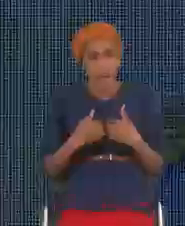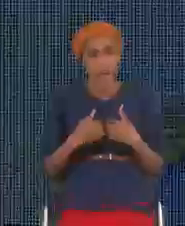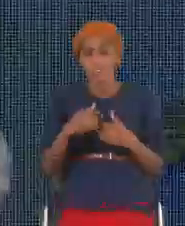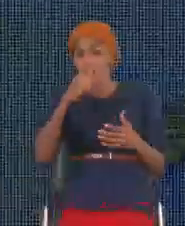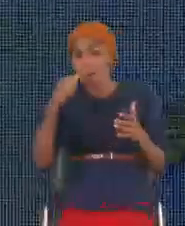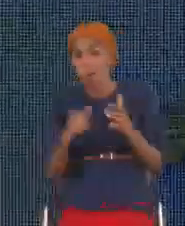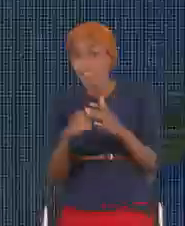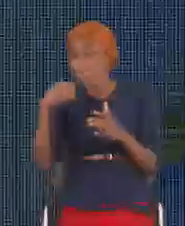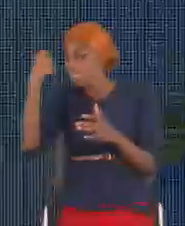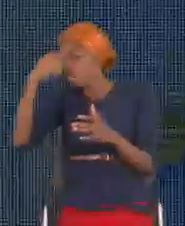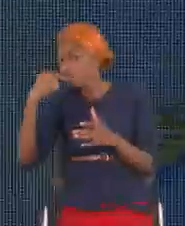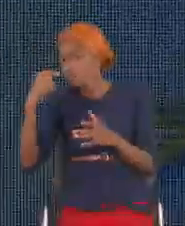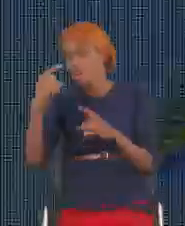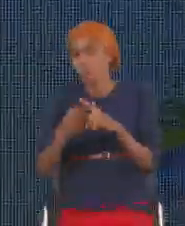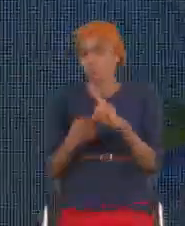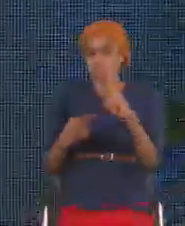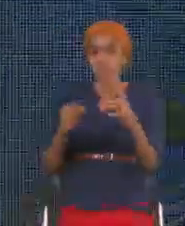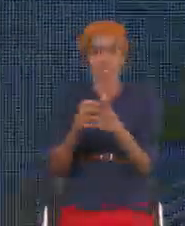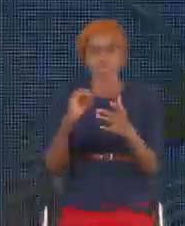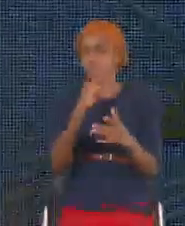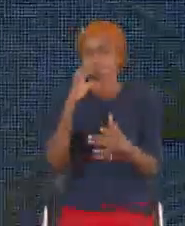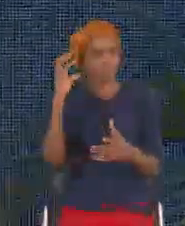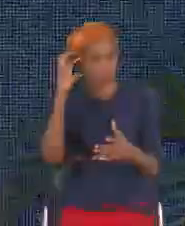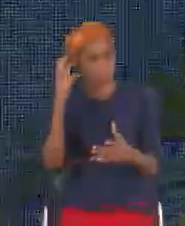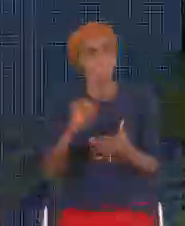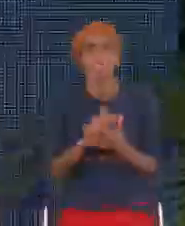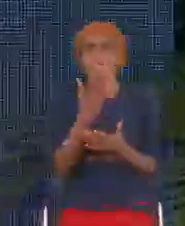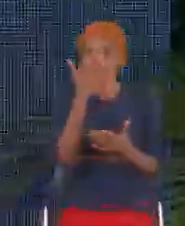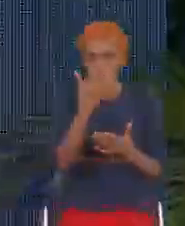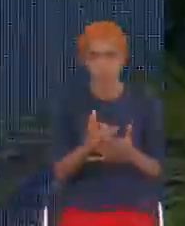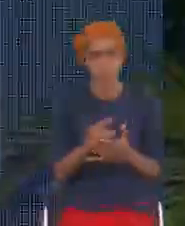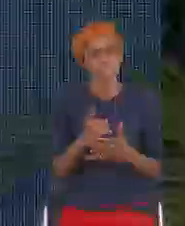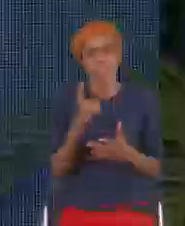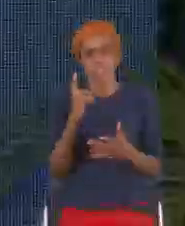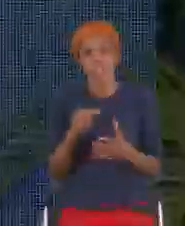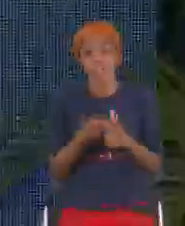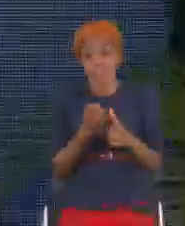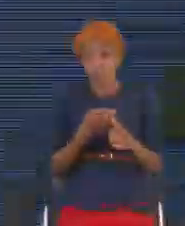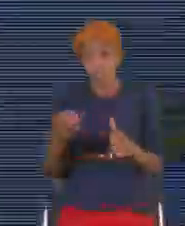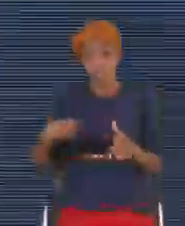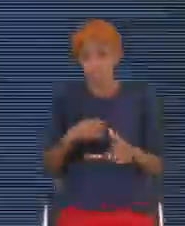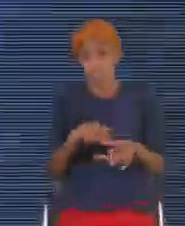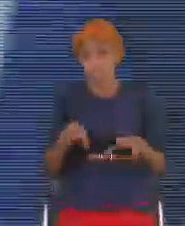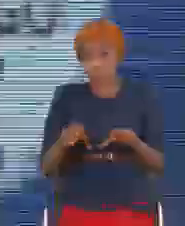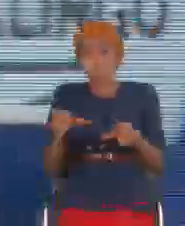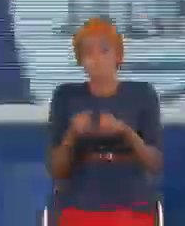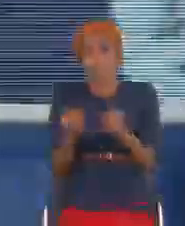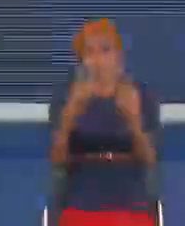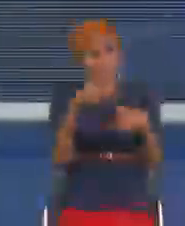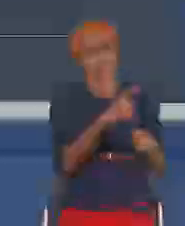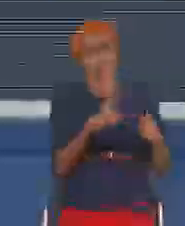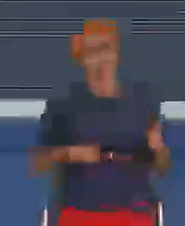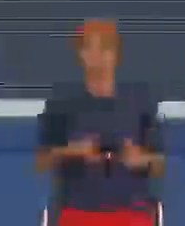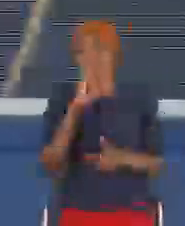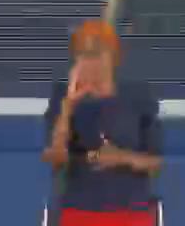you that he cannot hear. That's why the first thing we do as we're coming to the Lord is